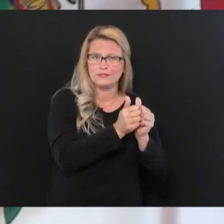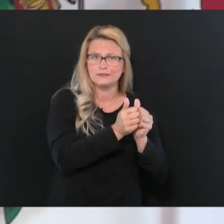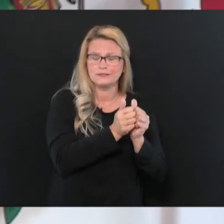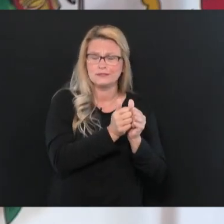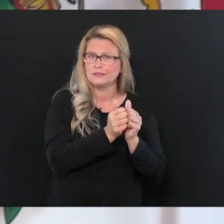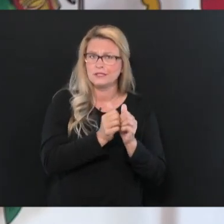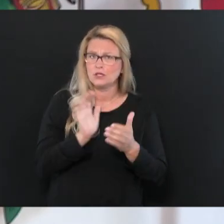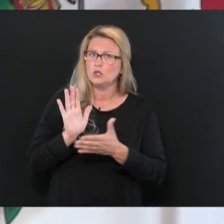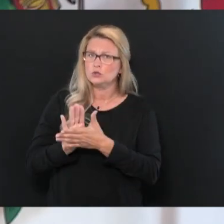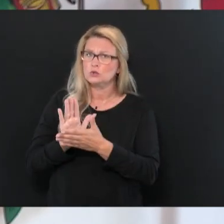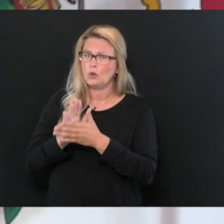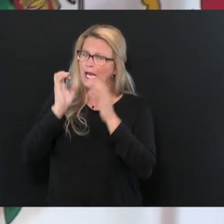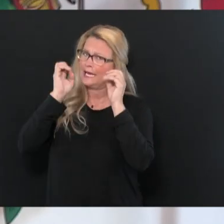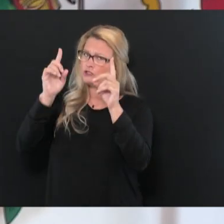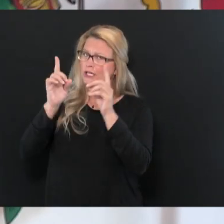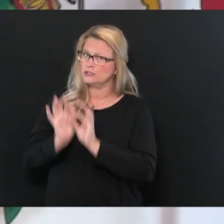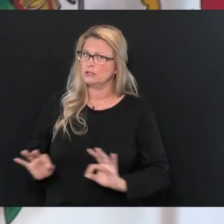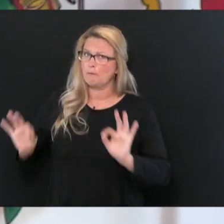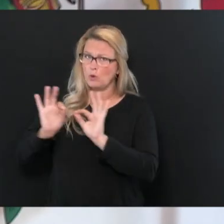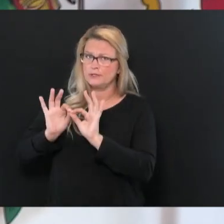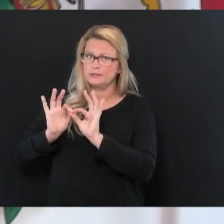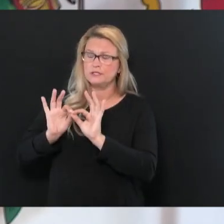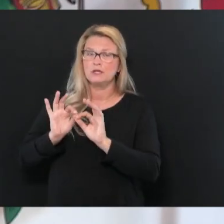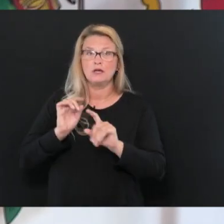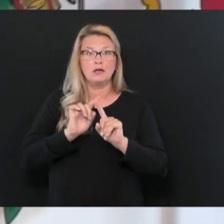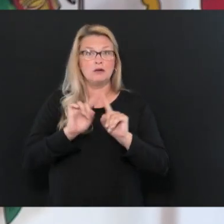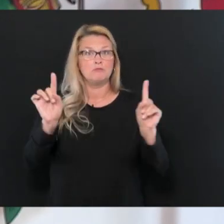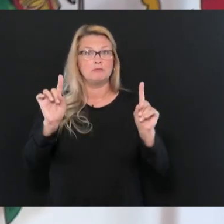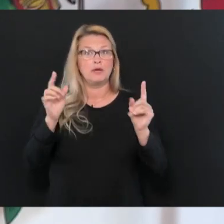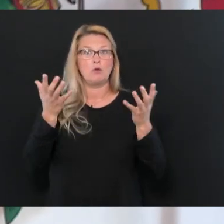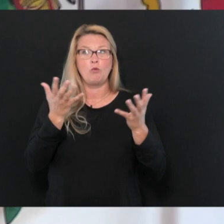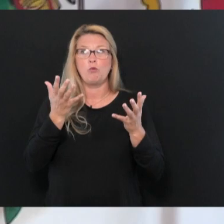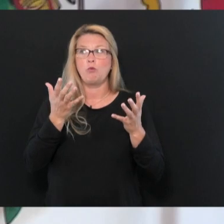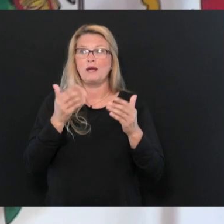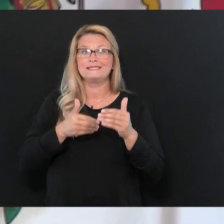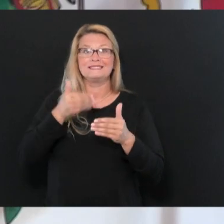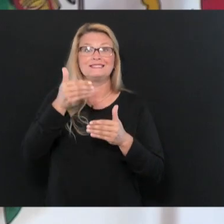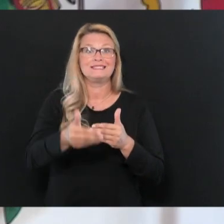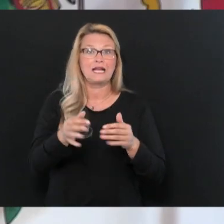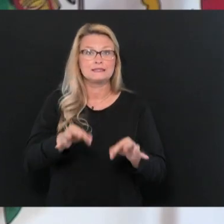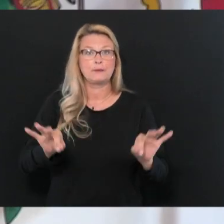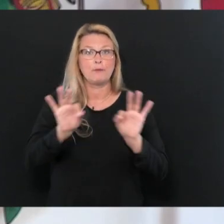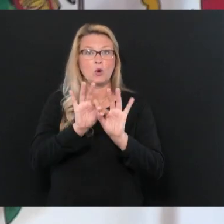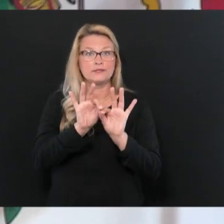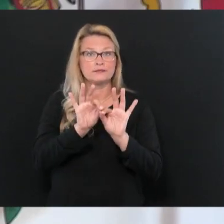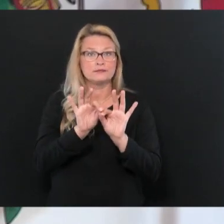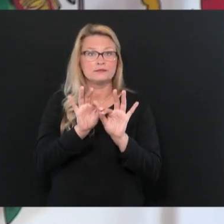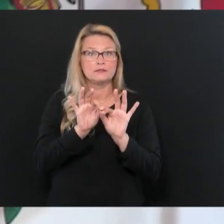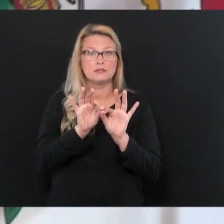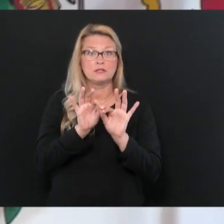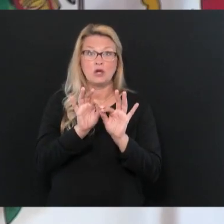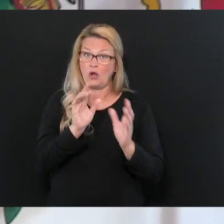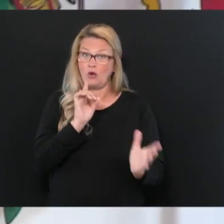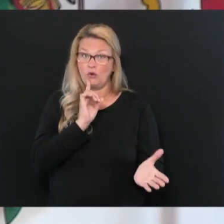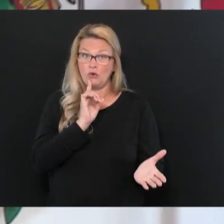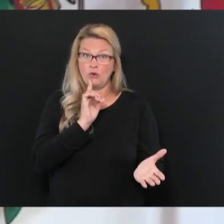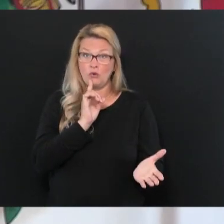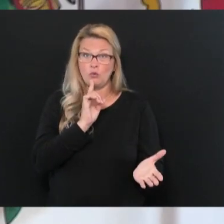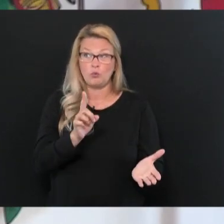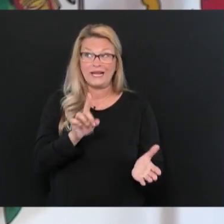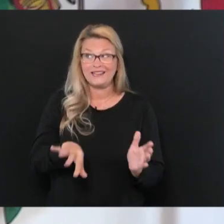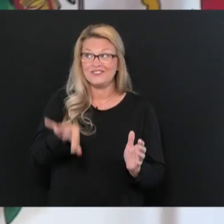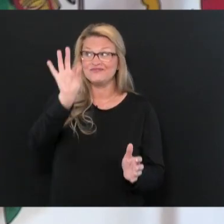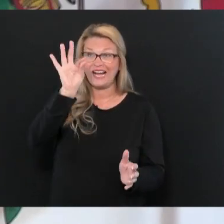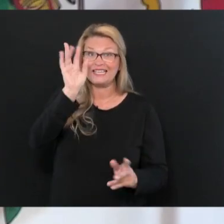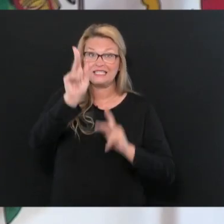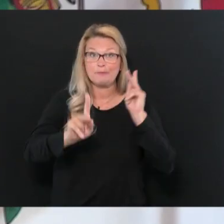way more important. But then right behind that, what is more important than even going to school? And that's really finding the people that